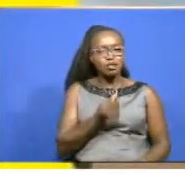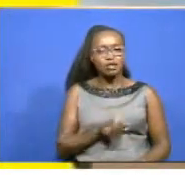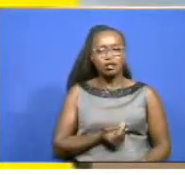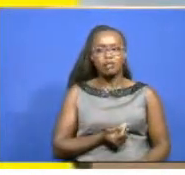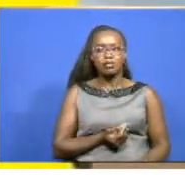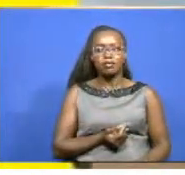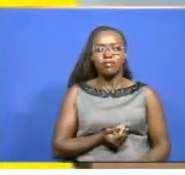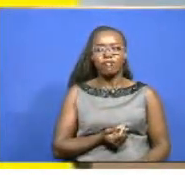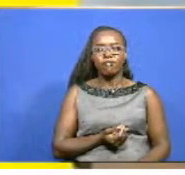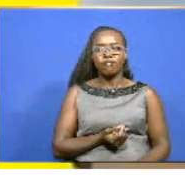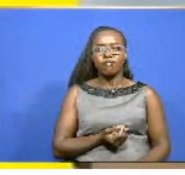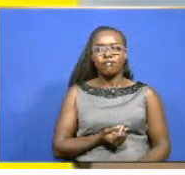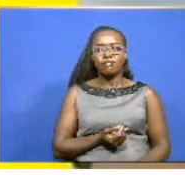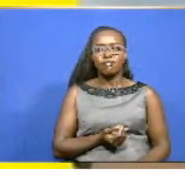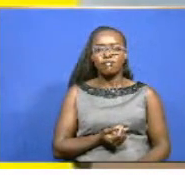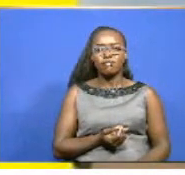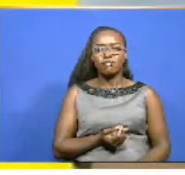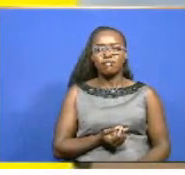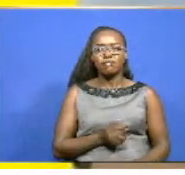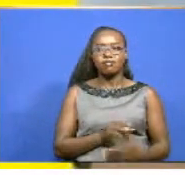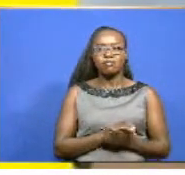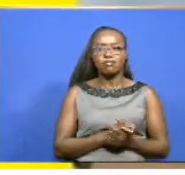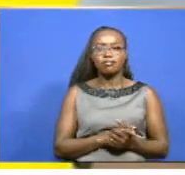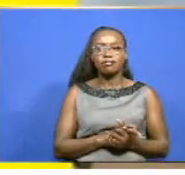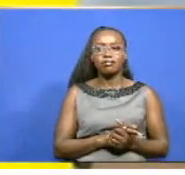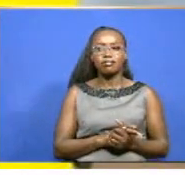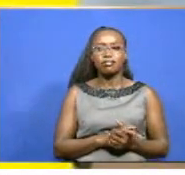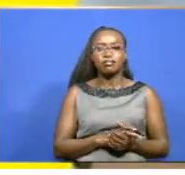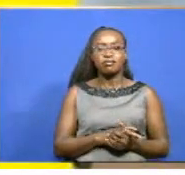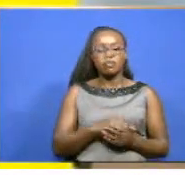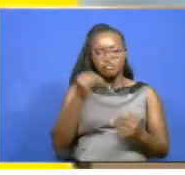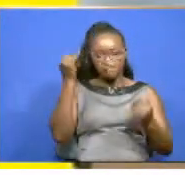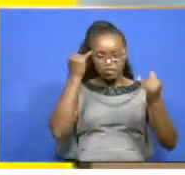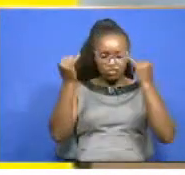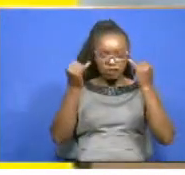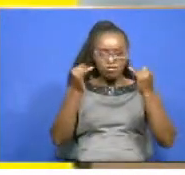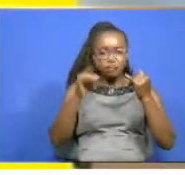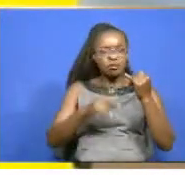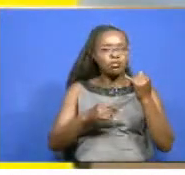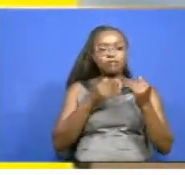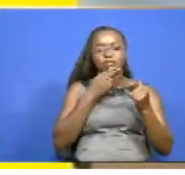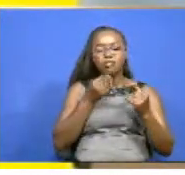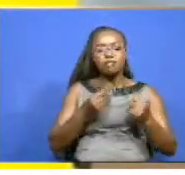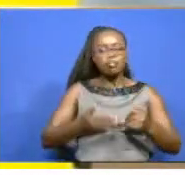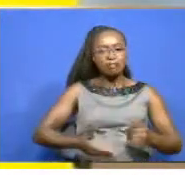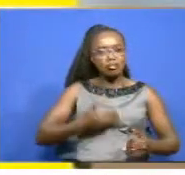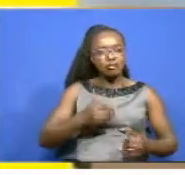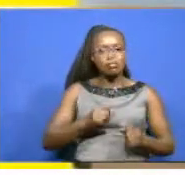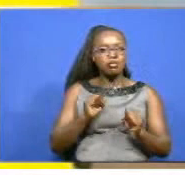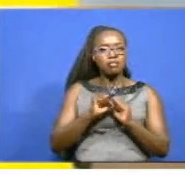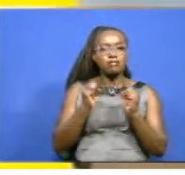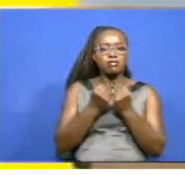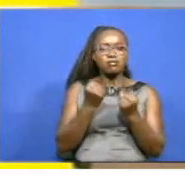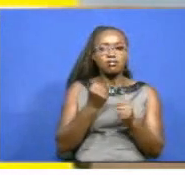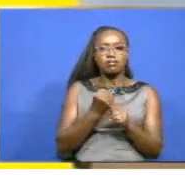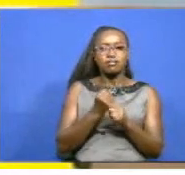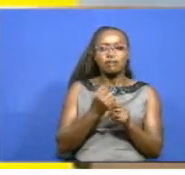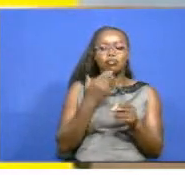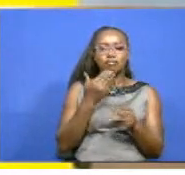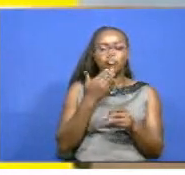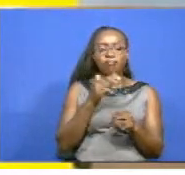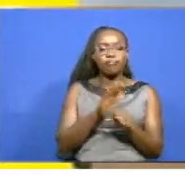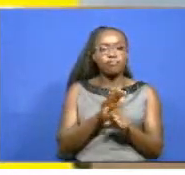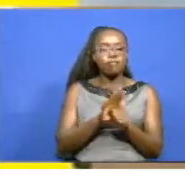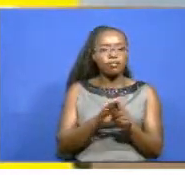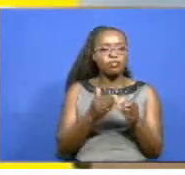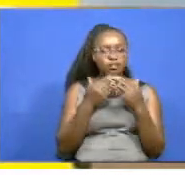can imagine. Yeah. You can imagine what an angry man can do to society. Yes. Thank you so much for also bringing that up. And we